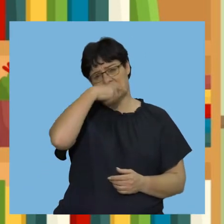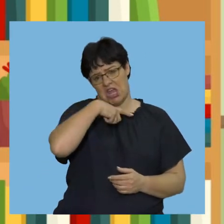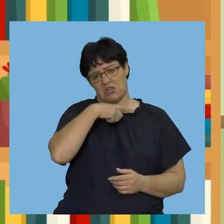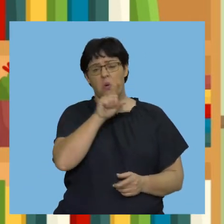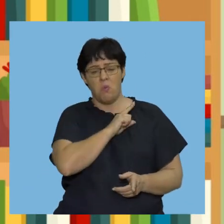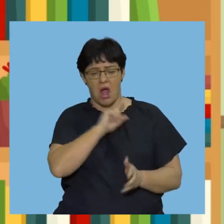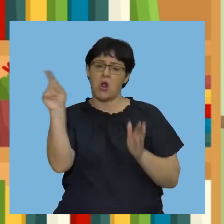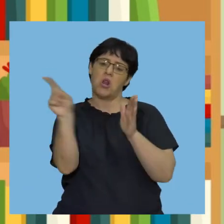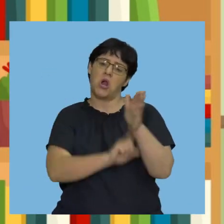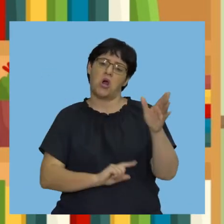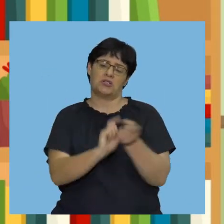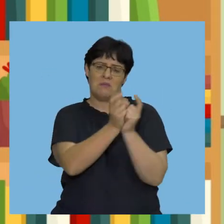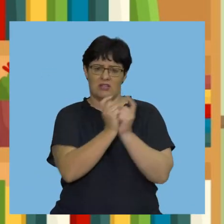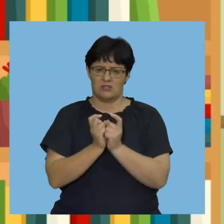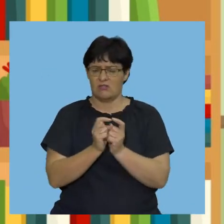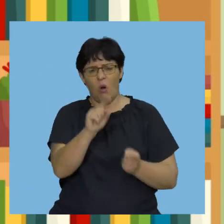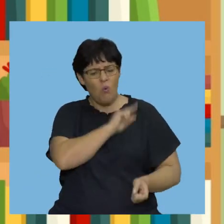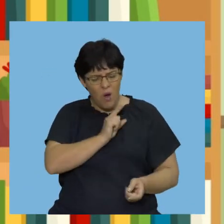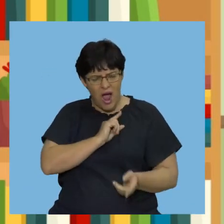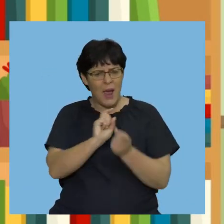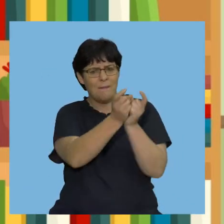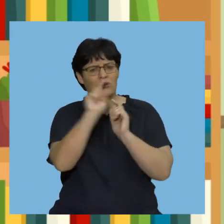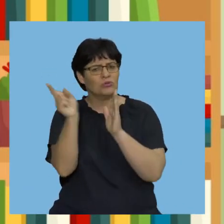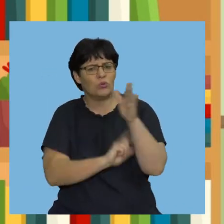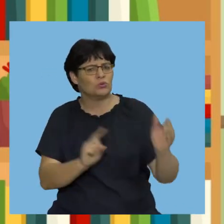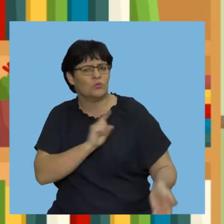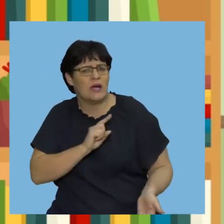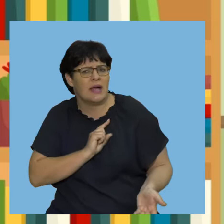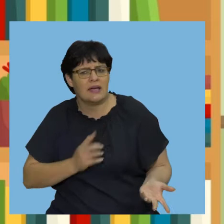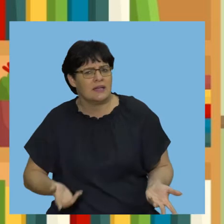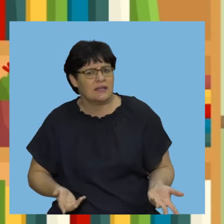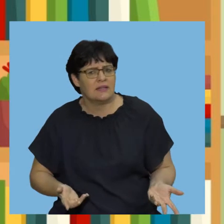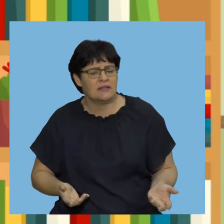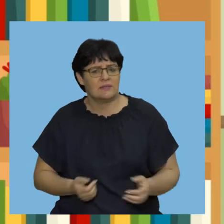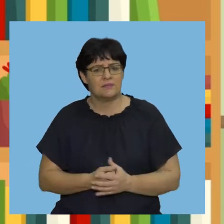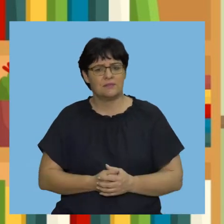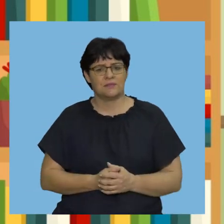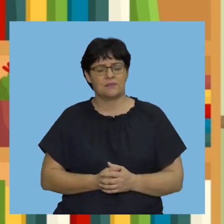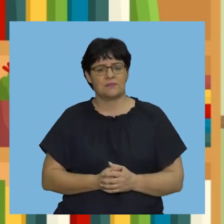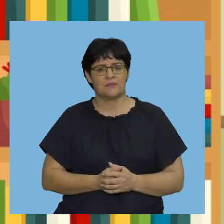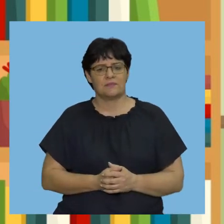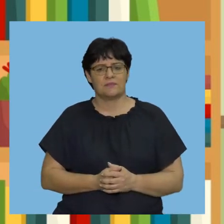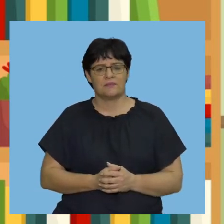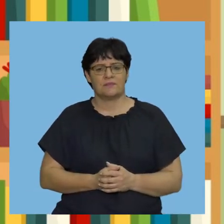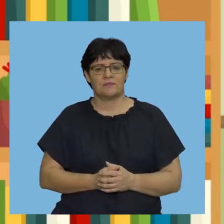Why do you think they lost the match? They probably lost the match because Nomsa wasn't there.